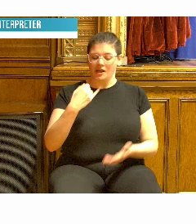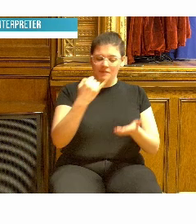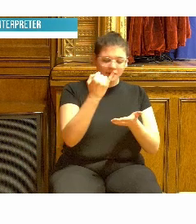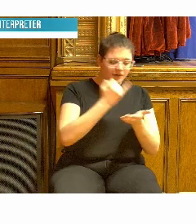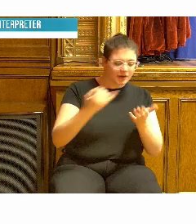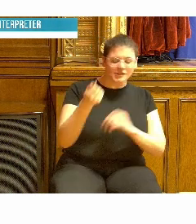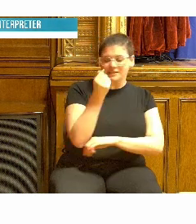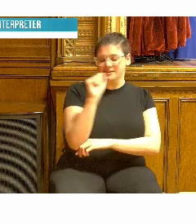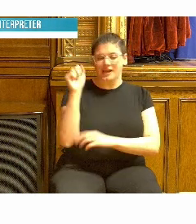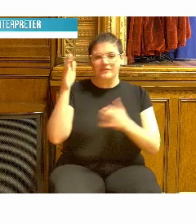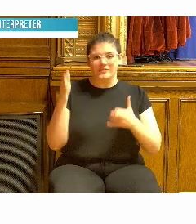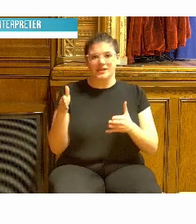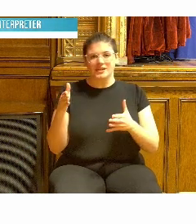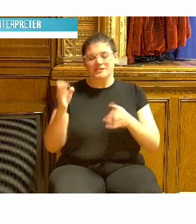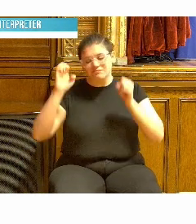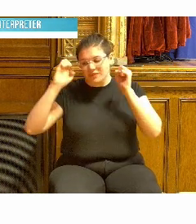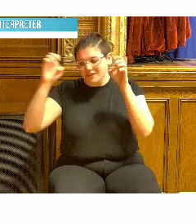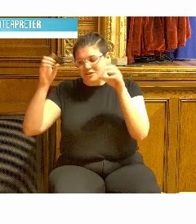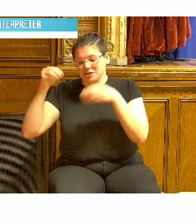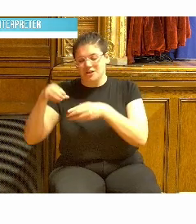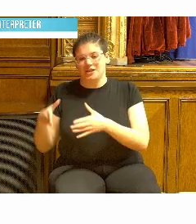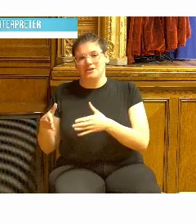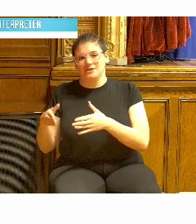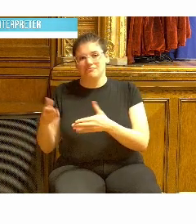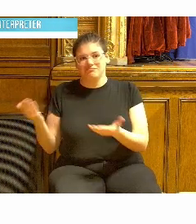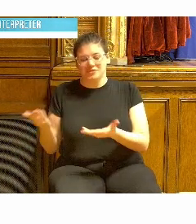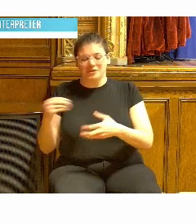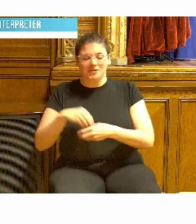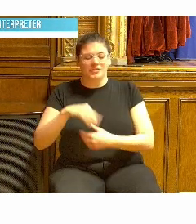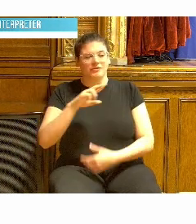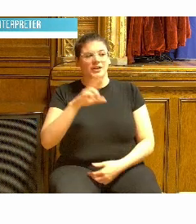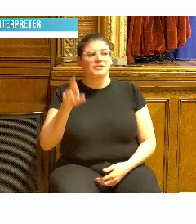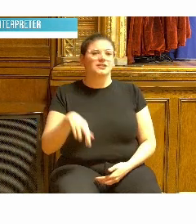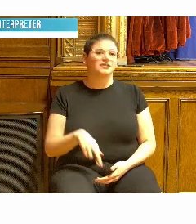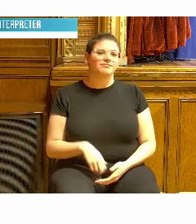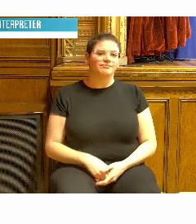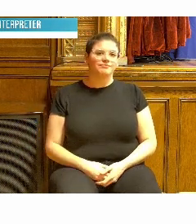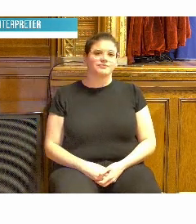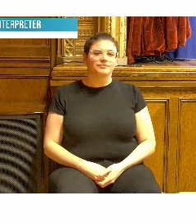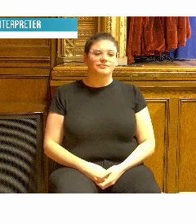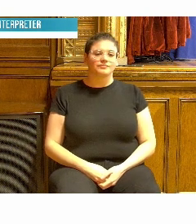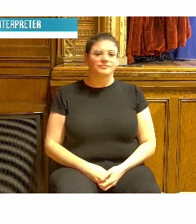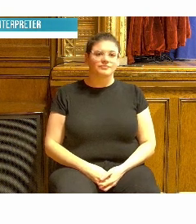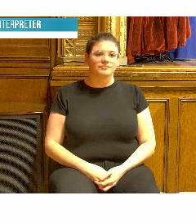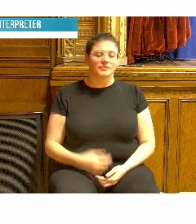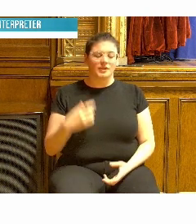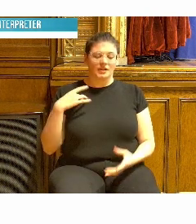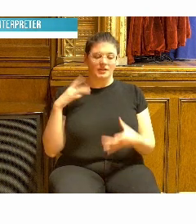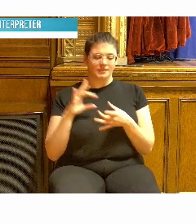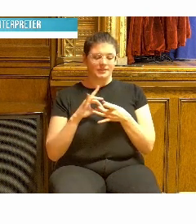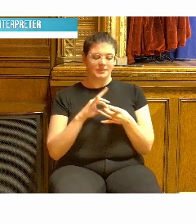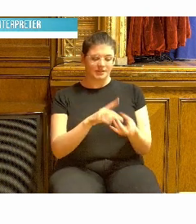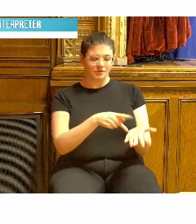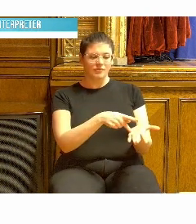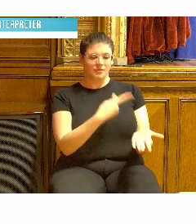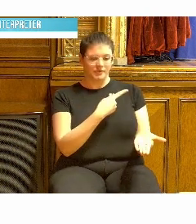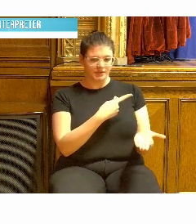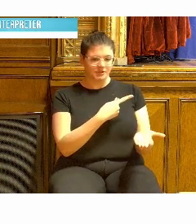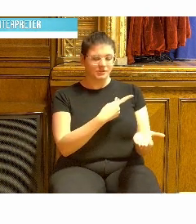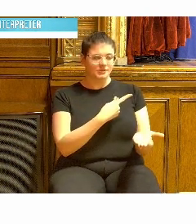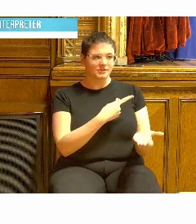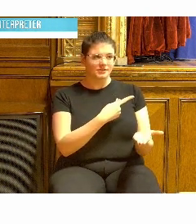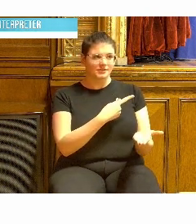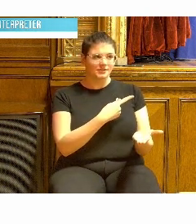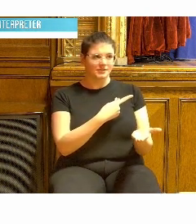and educator in the community of Rochester. In regards to reparations,